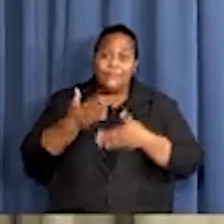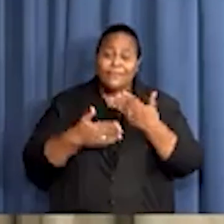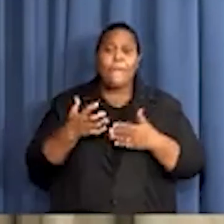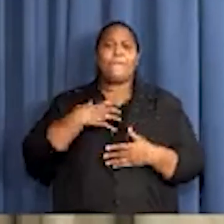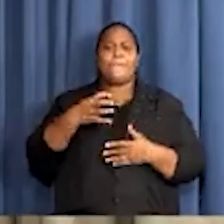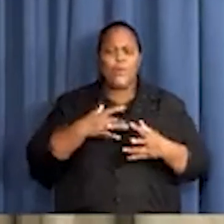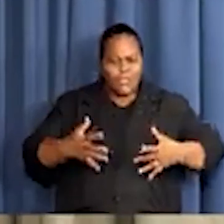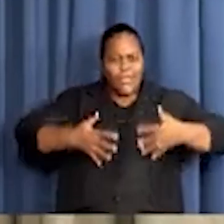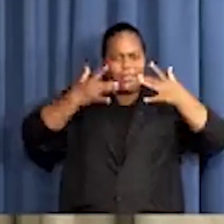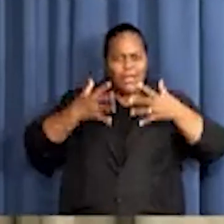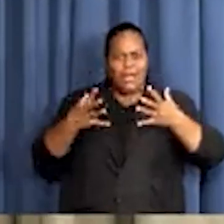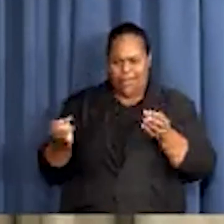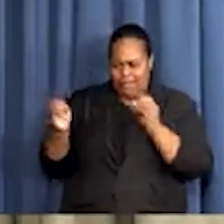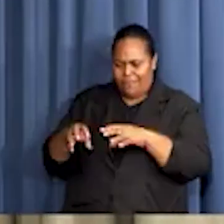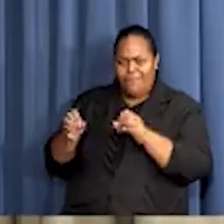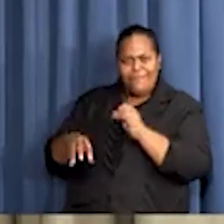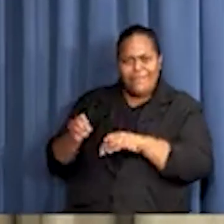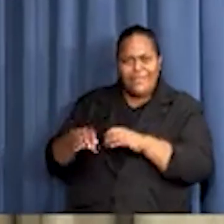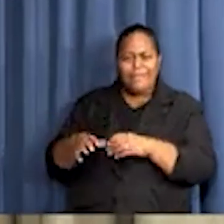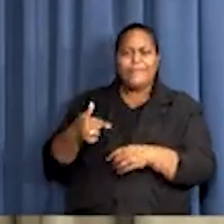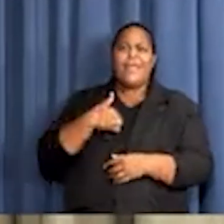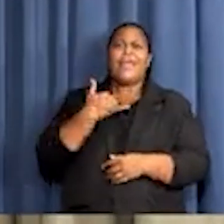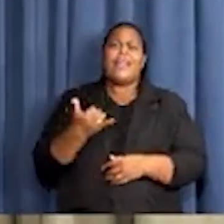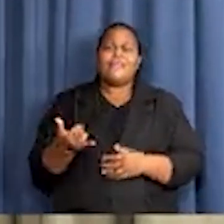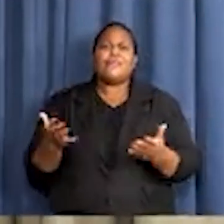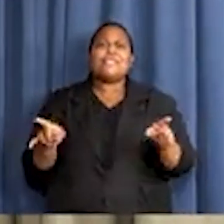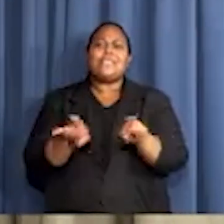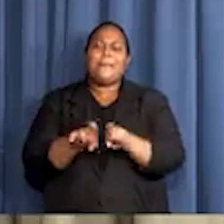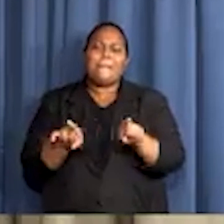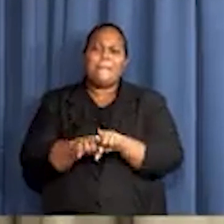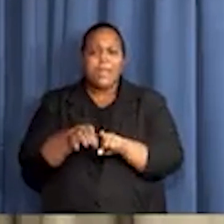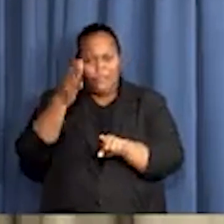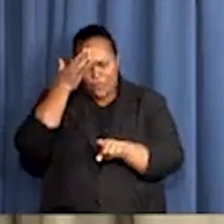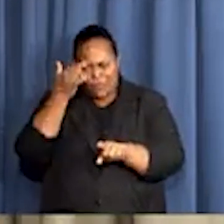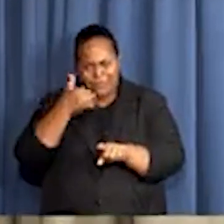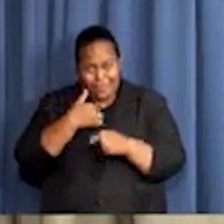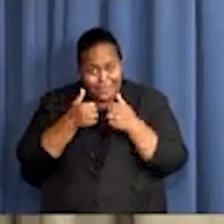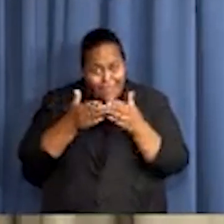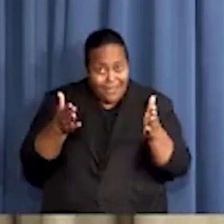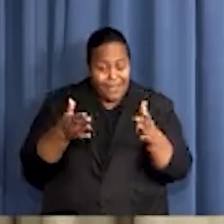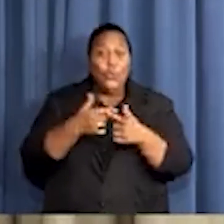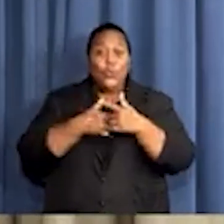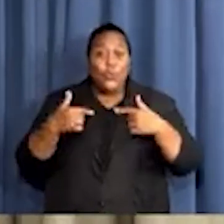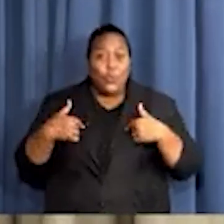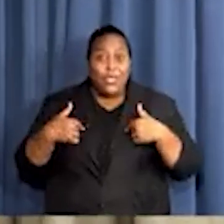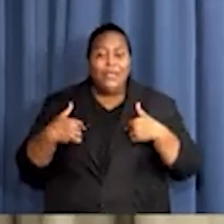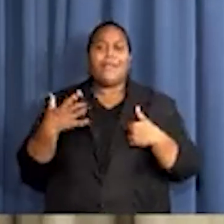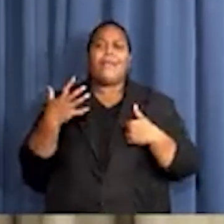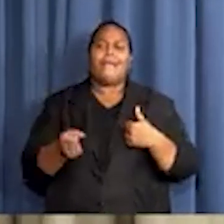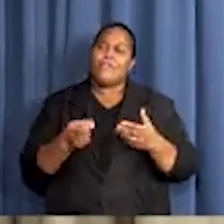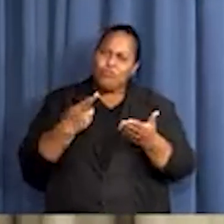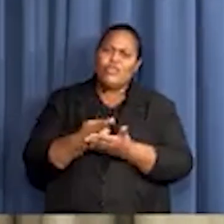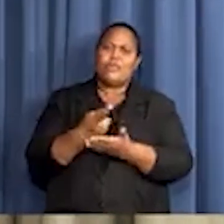still being assembled. I leave you with the same thoughts with which I began. We are faced with some